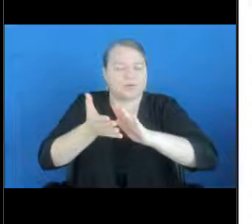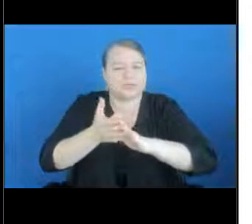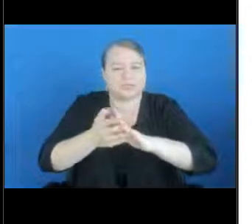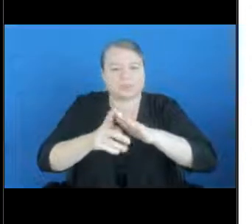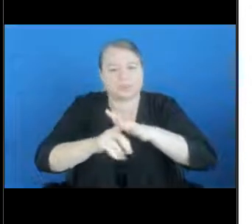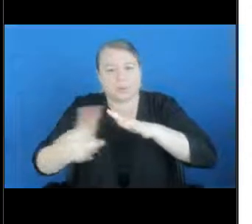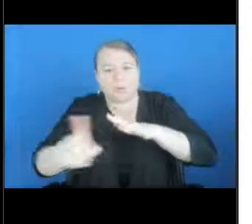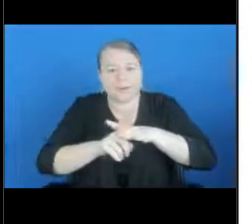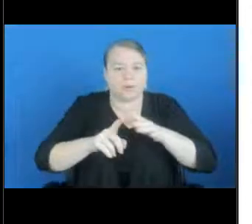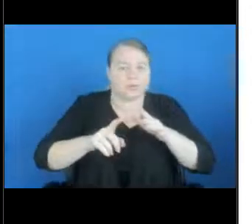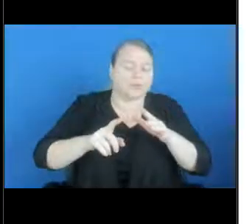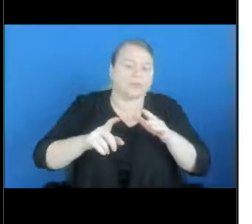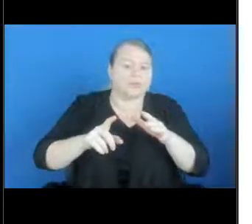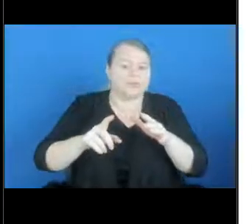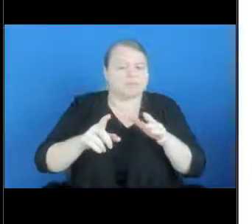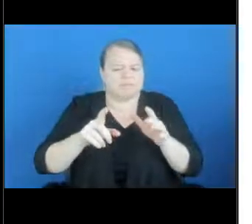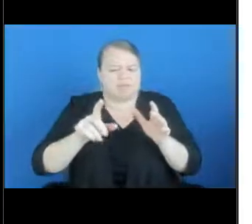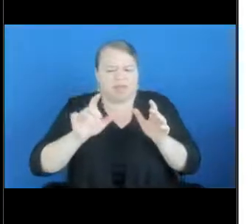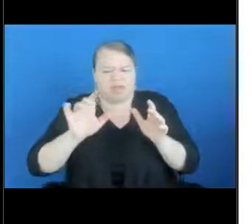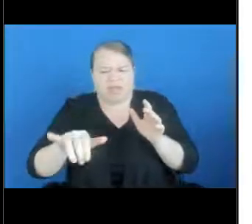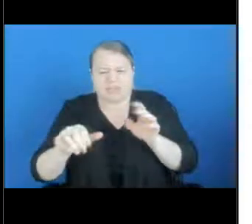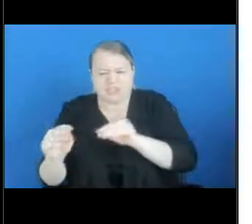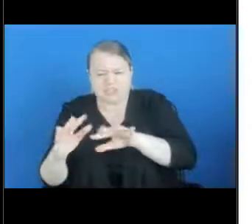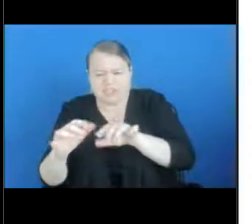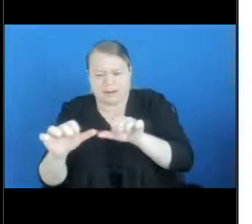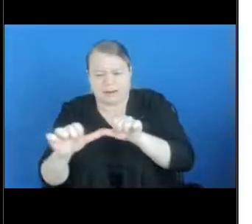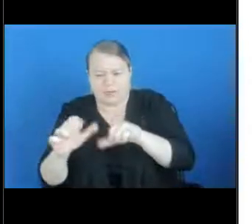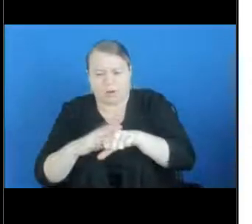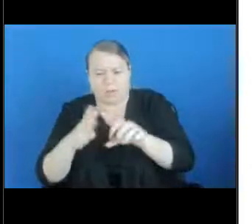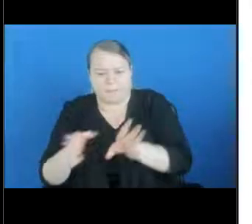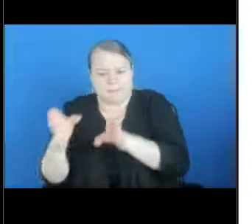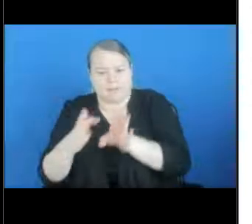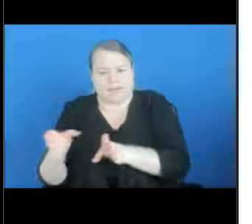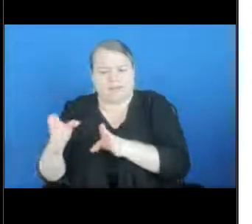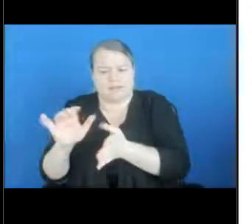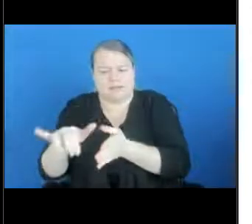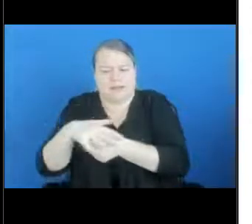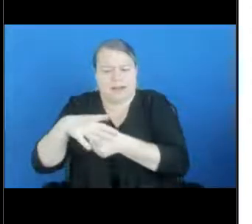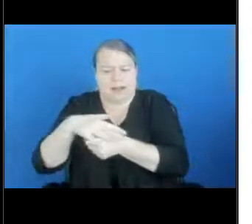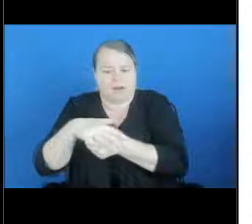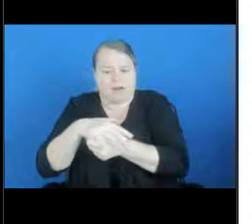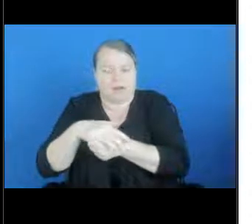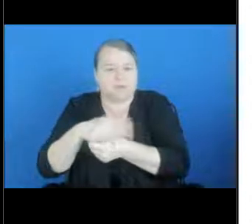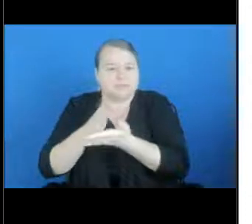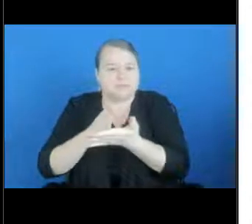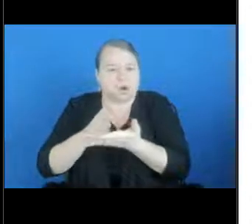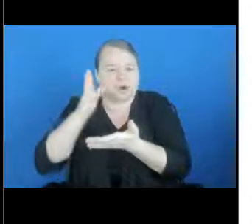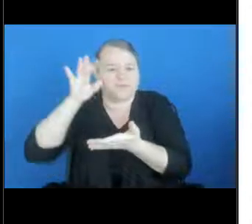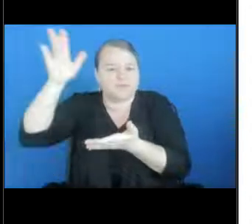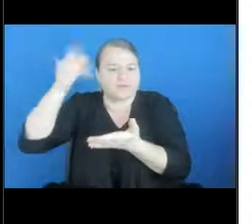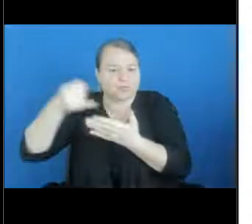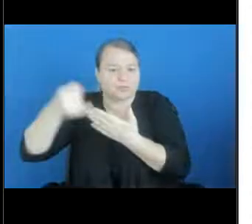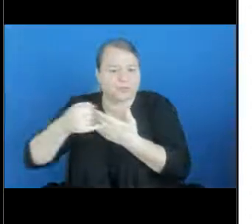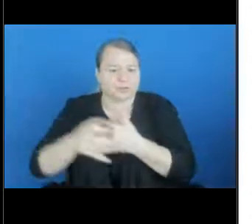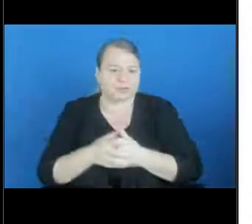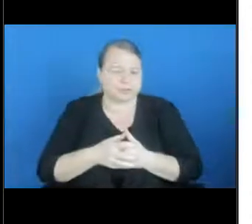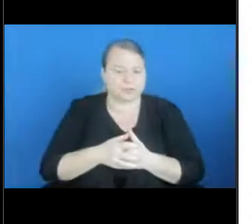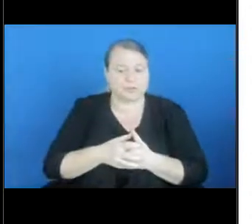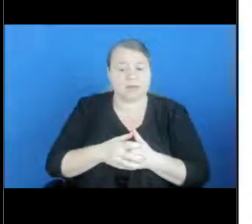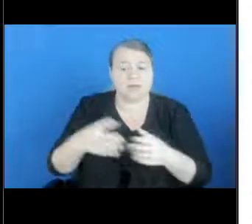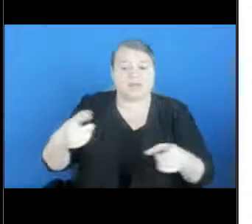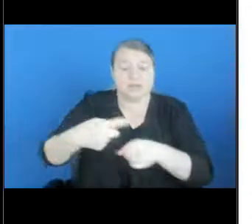just shown as a shaded area on the plans, as this lot has been designated to be part of a future project. The intersection at the entrance